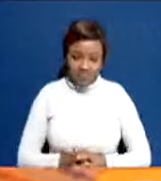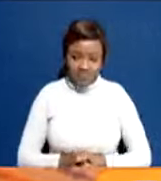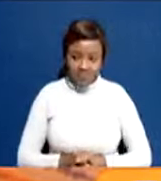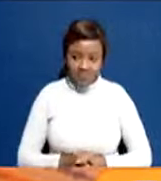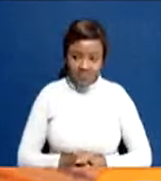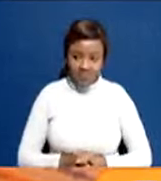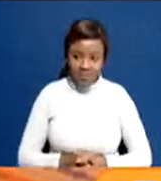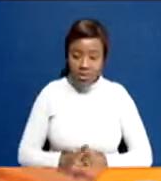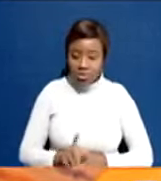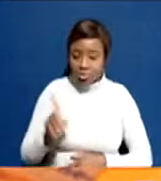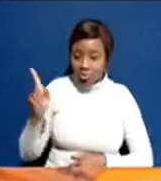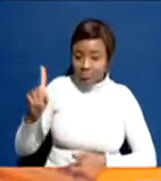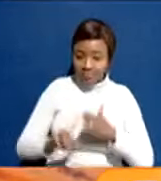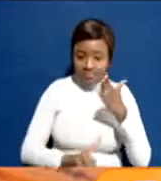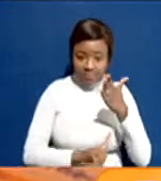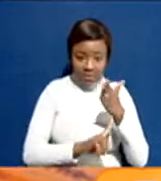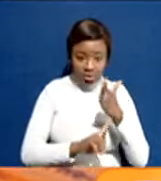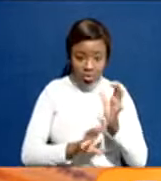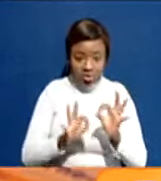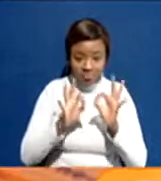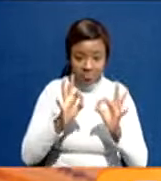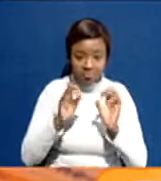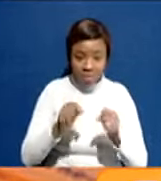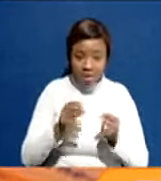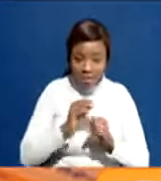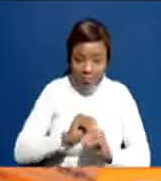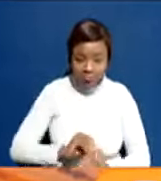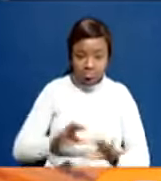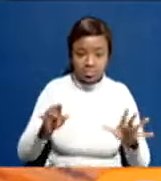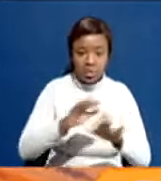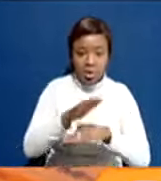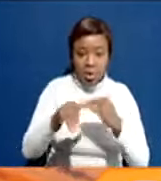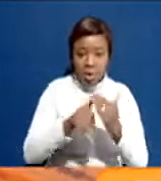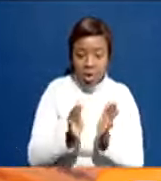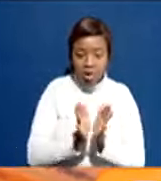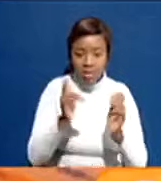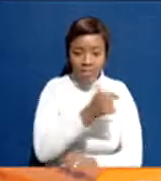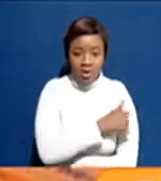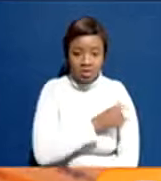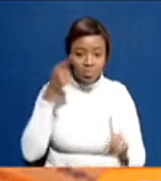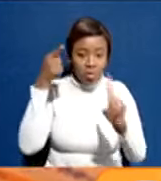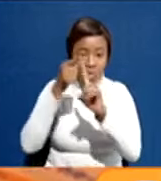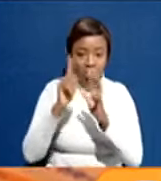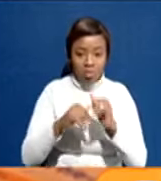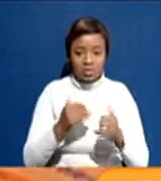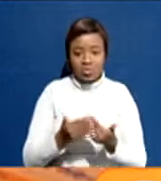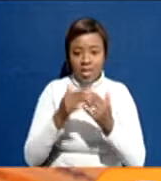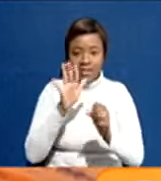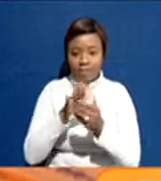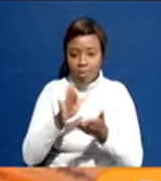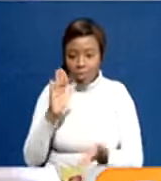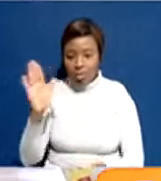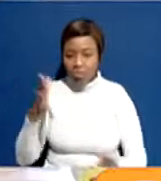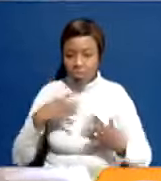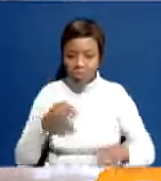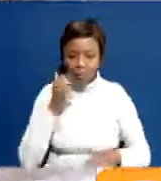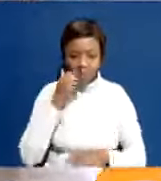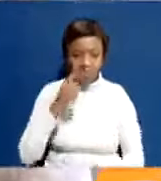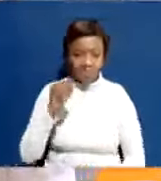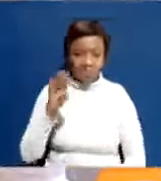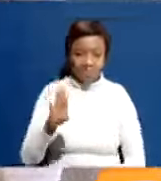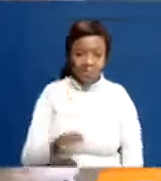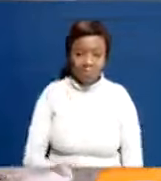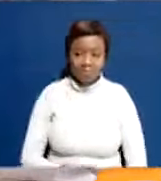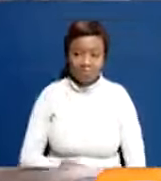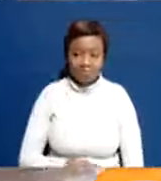The technology is expected to be adopted in all public hospitals in order to reach more TB patients in the country. There were only